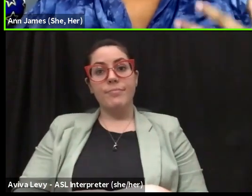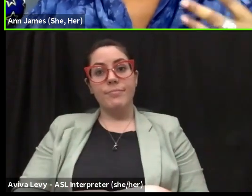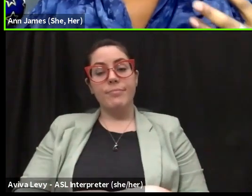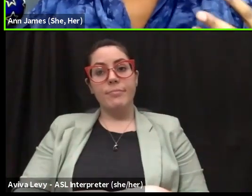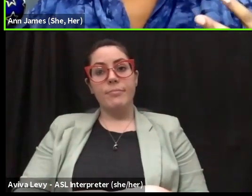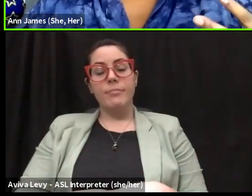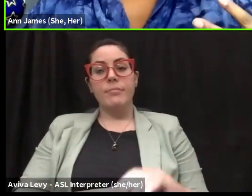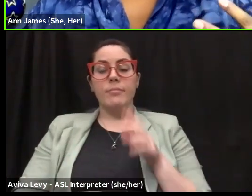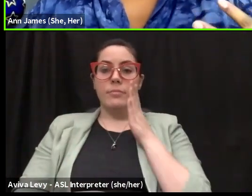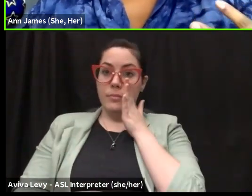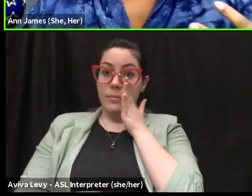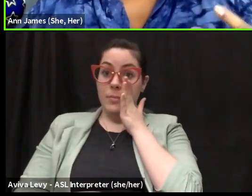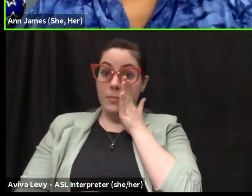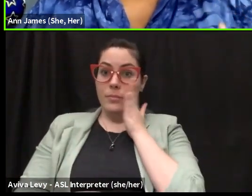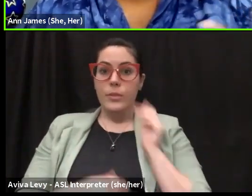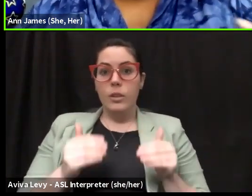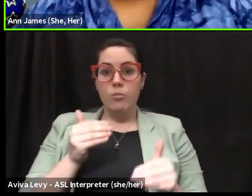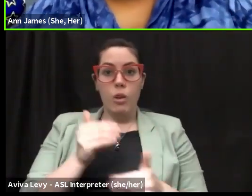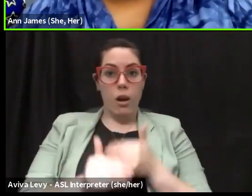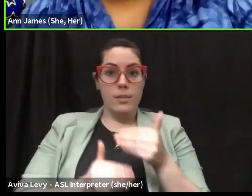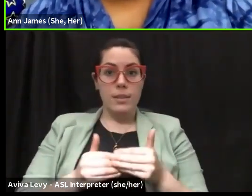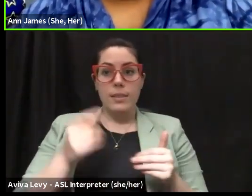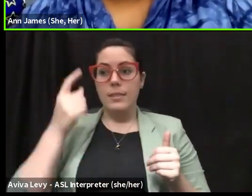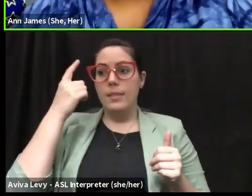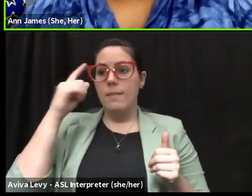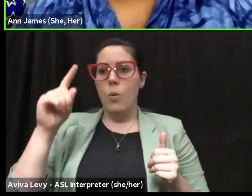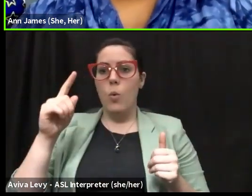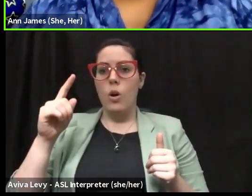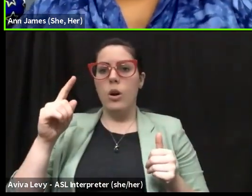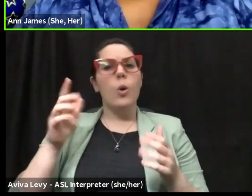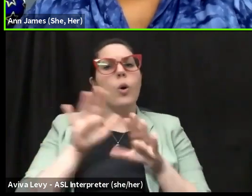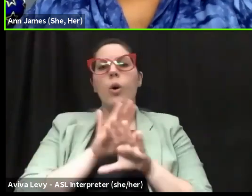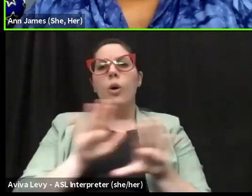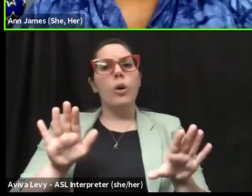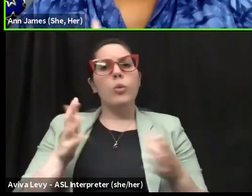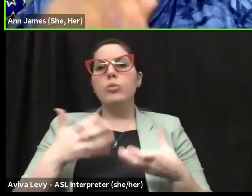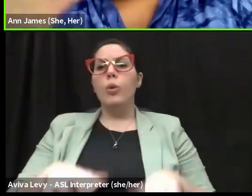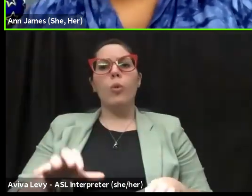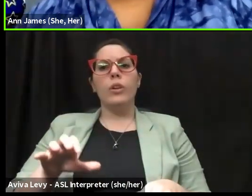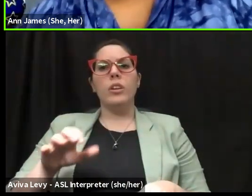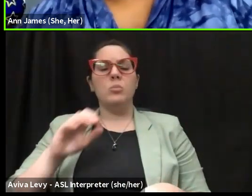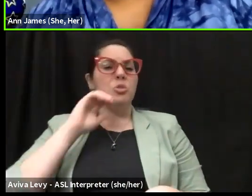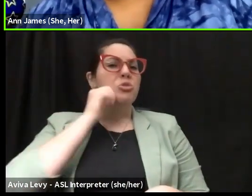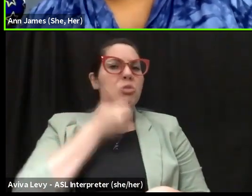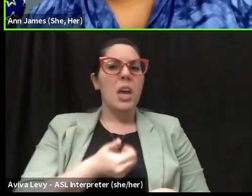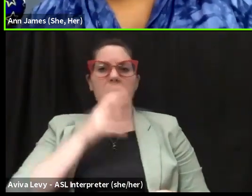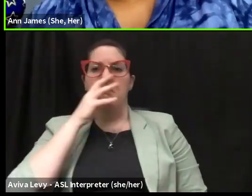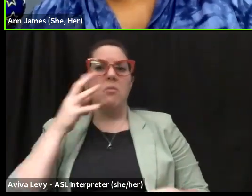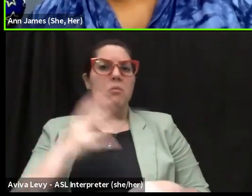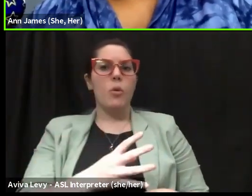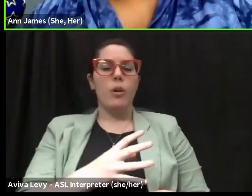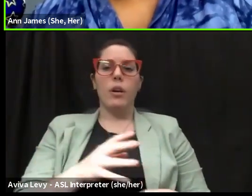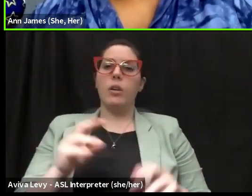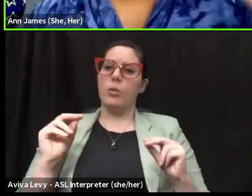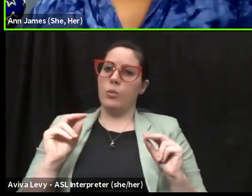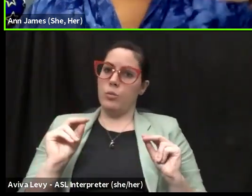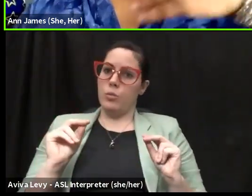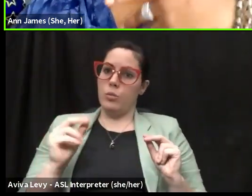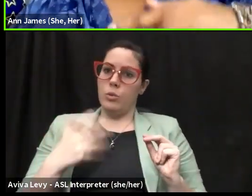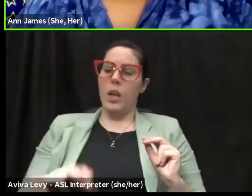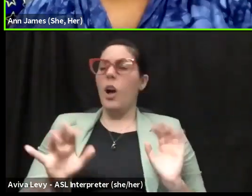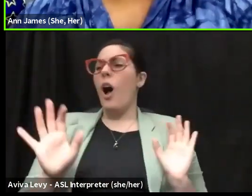the process of not shaming and not ignoring or glazing over it, like,